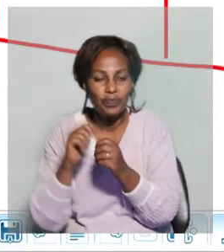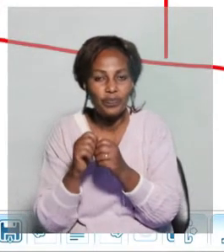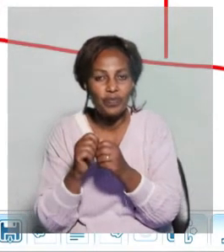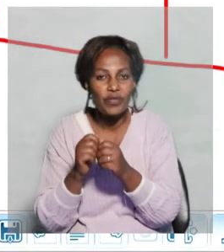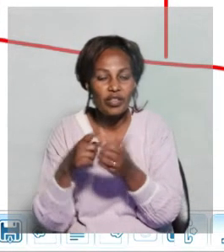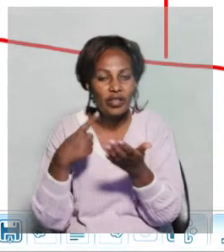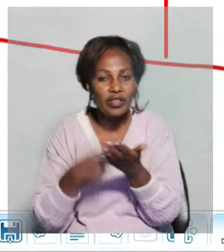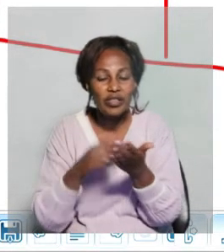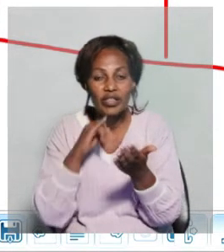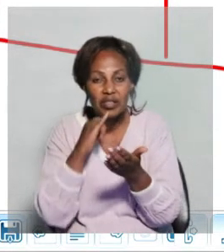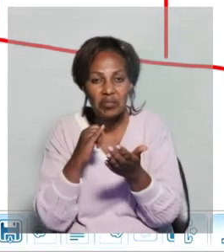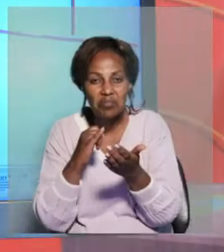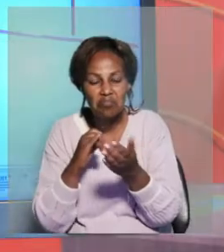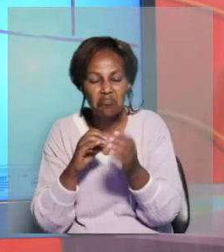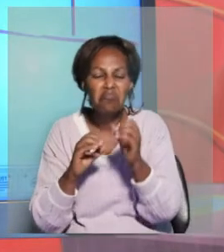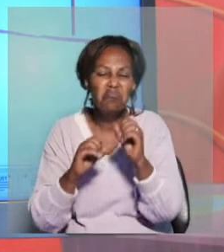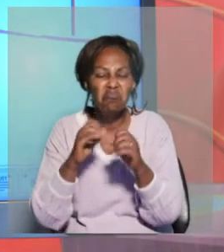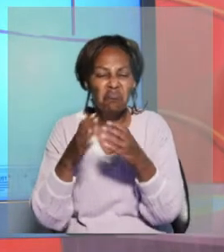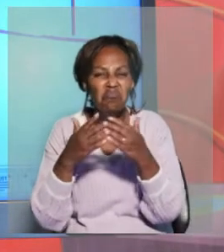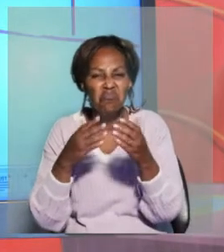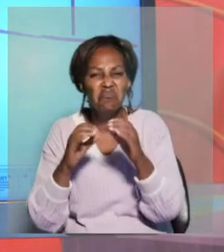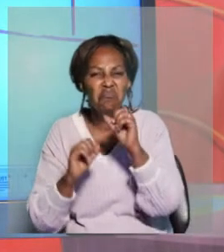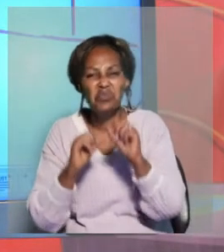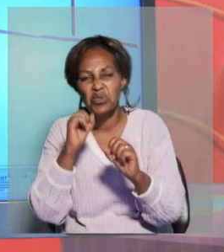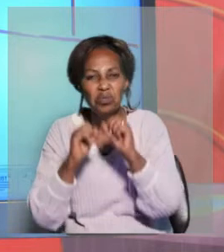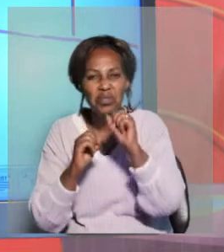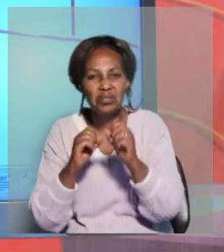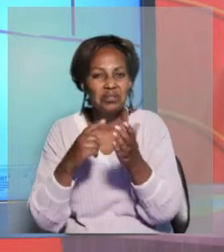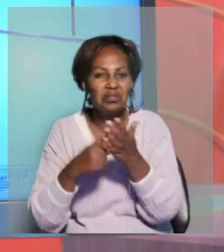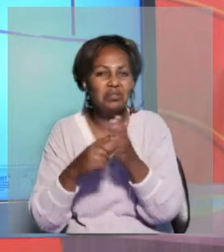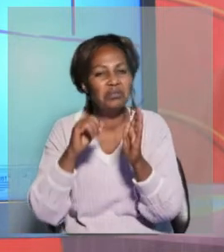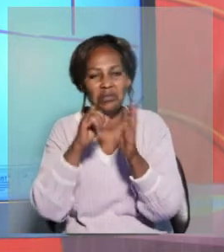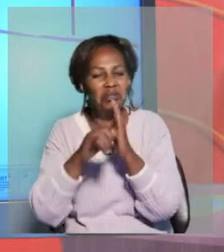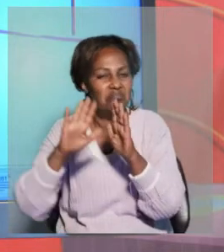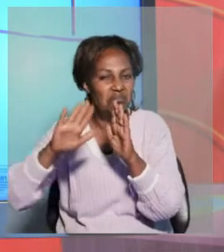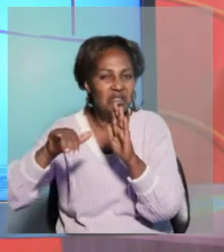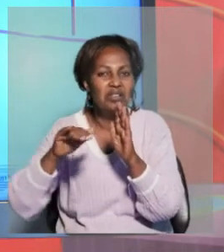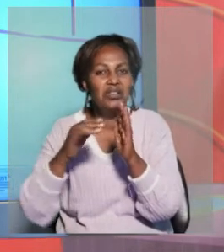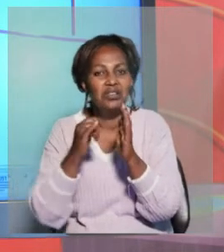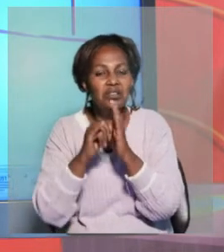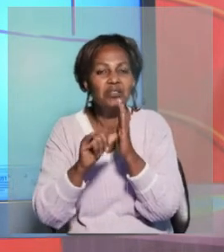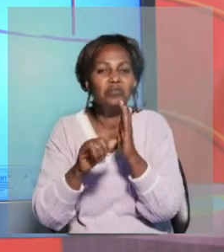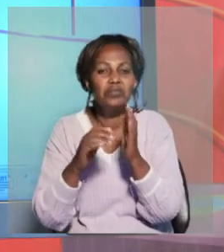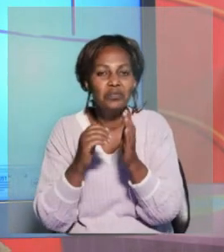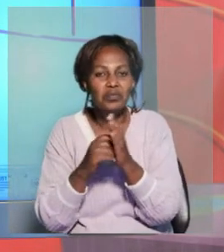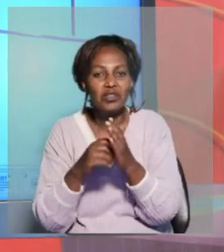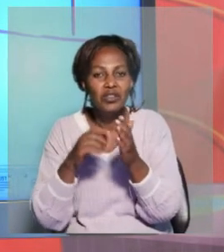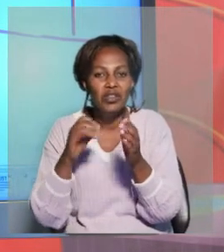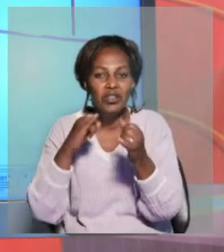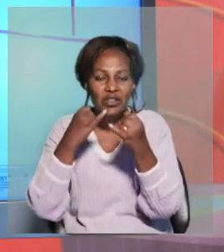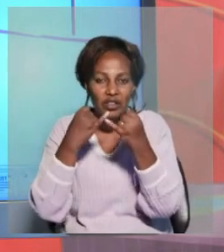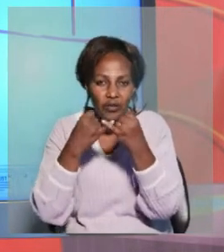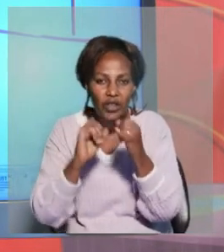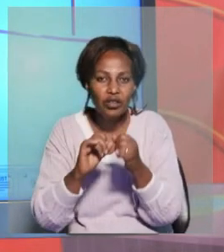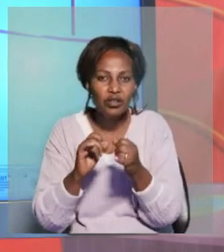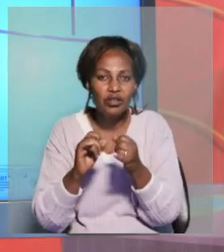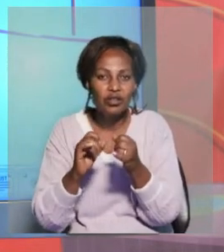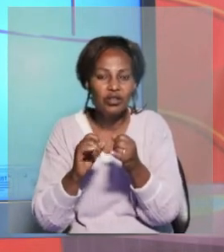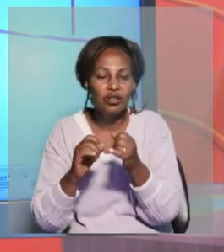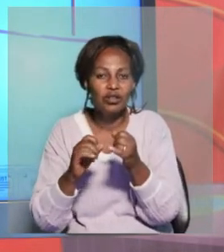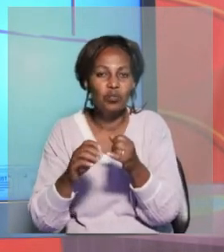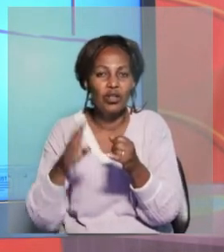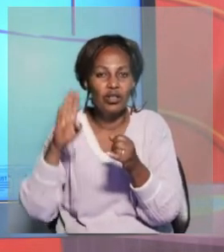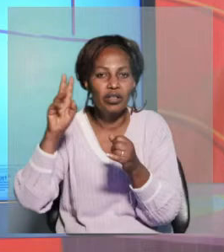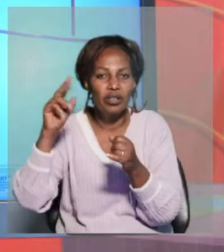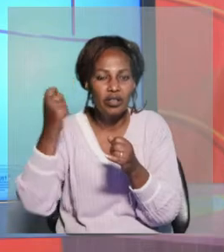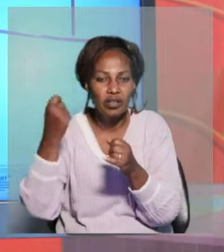Yeah. This is a rough comparison. Yeah. We disregard the units. 0.36 divided by